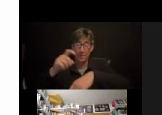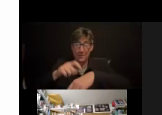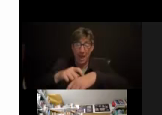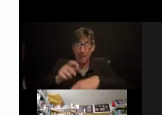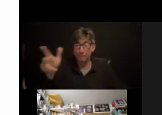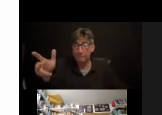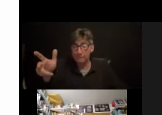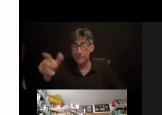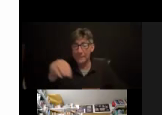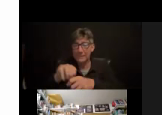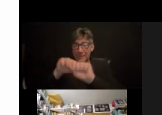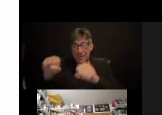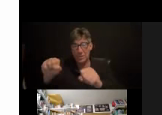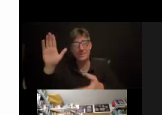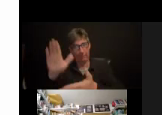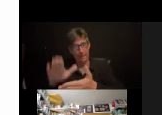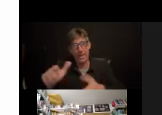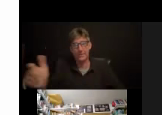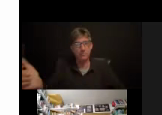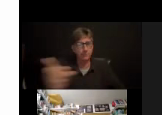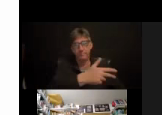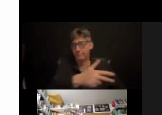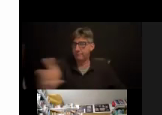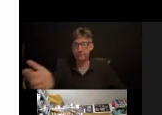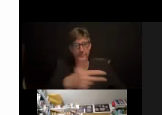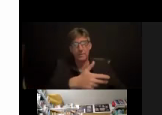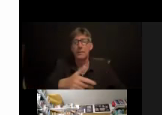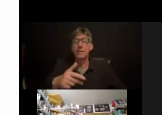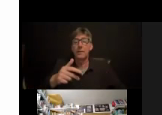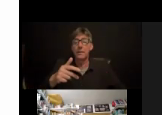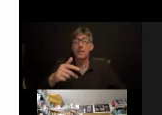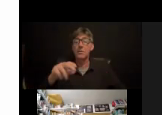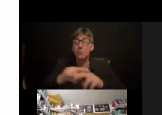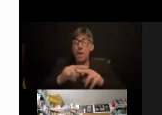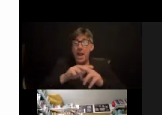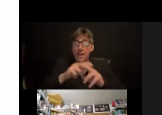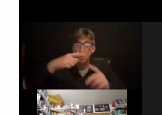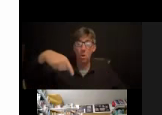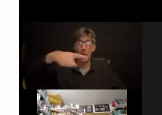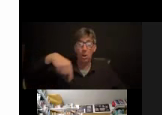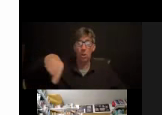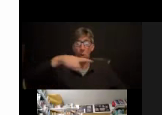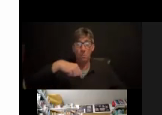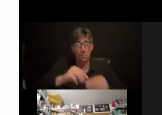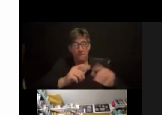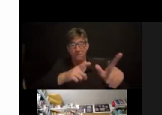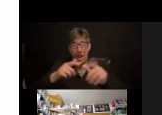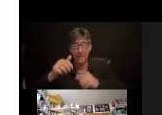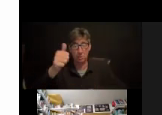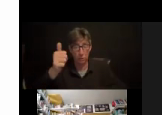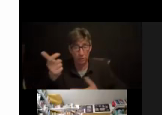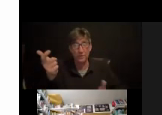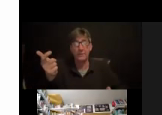is less on average. So the trains are actually making their loops much faster, somewhat faster. So in some